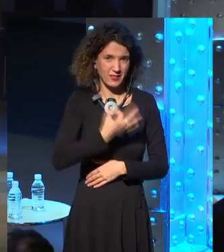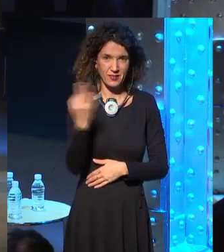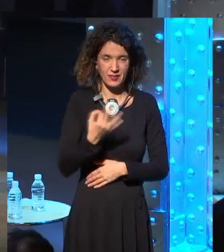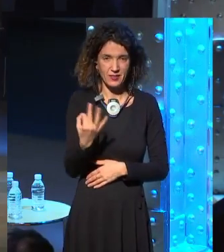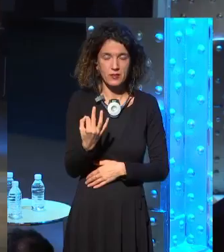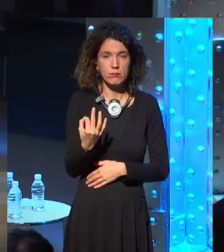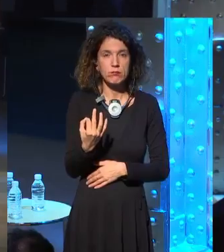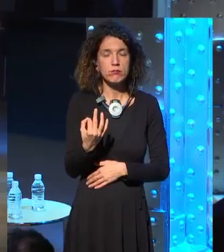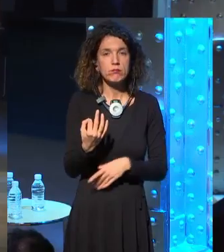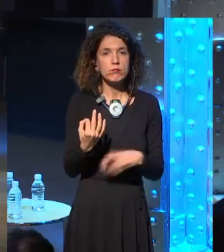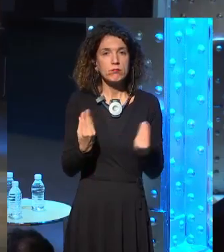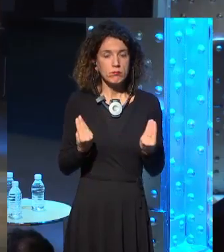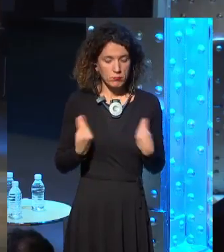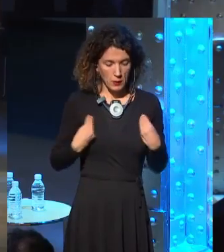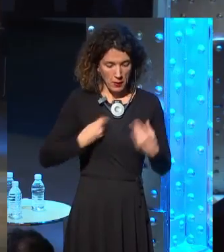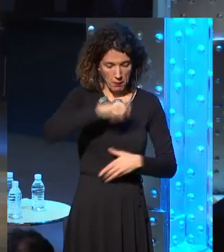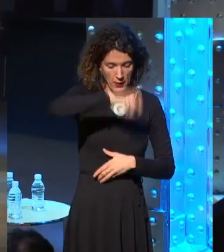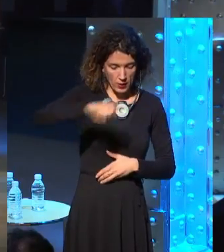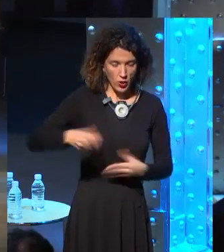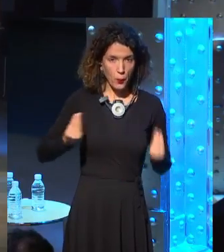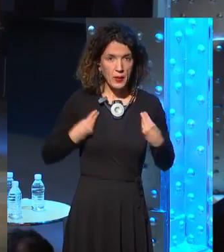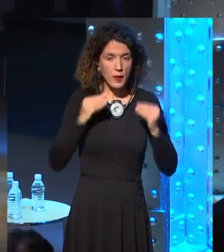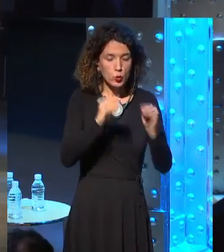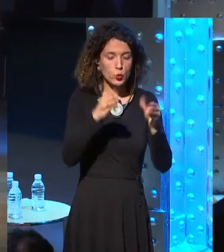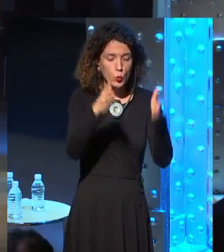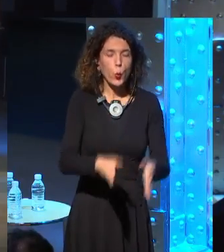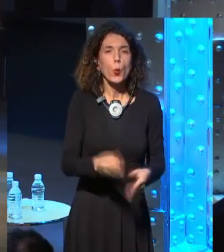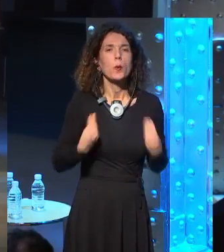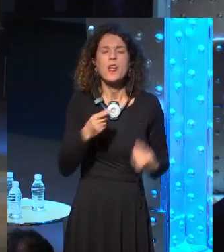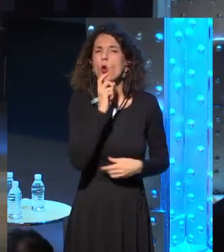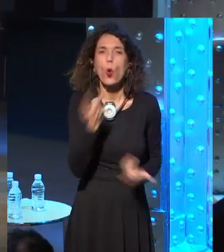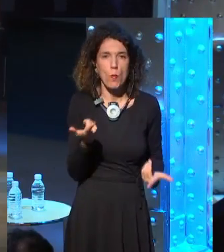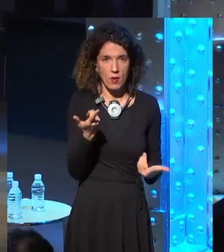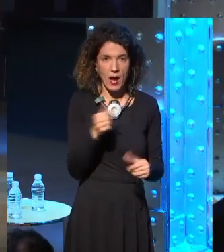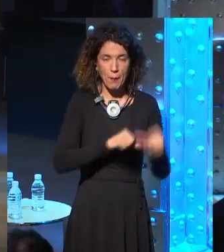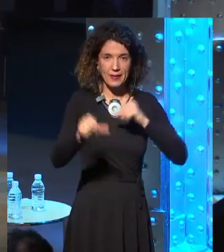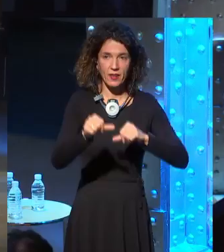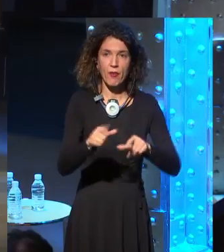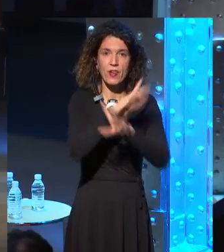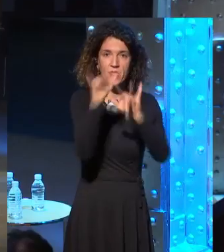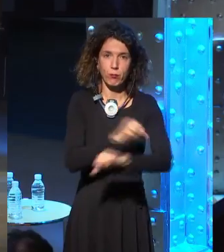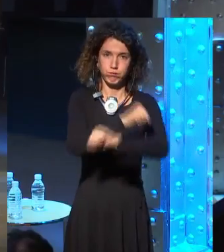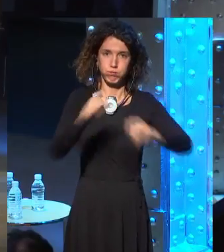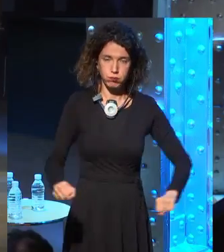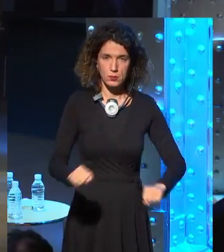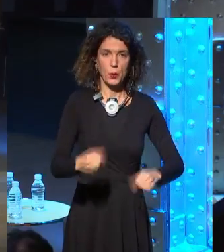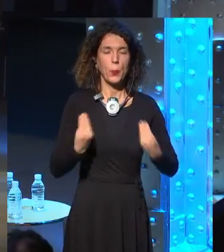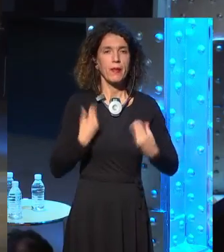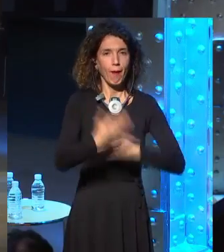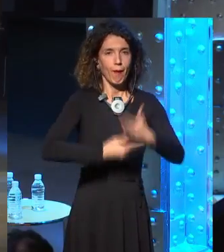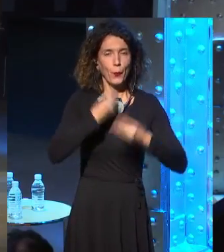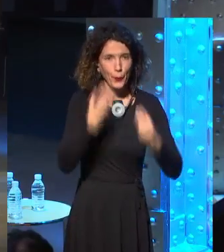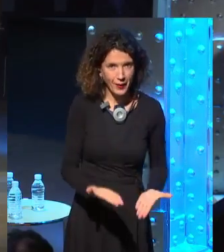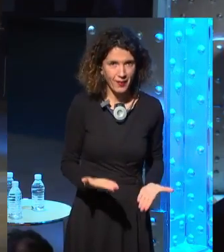faring. We need to make a foundation for happiness, for good lives, for default